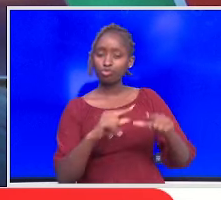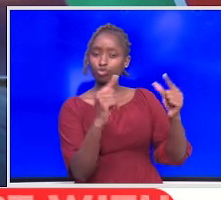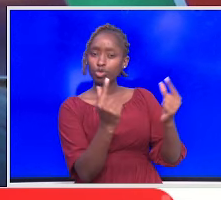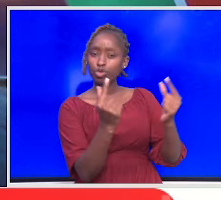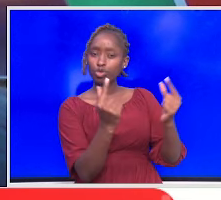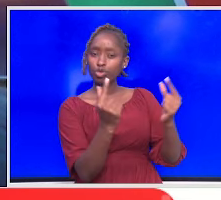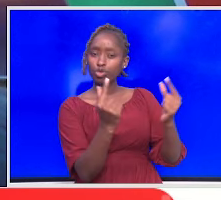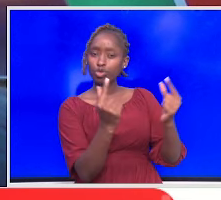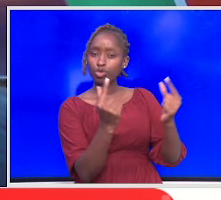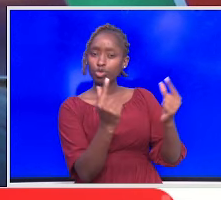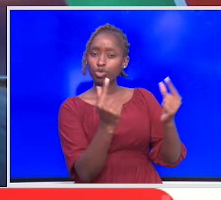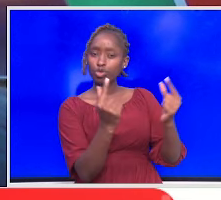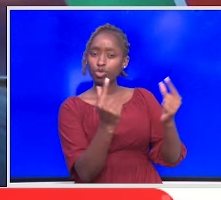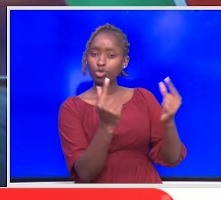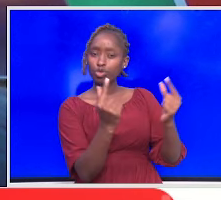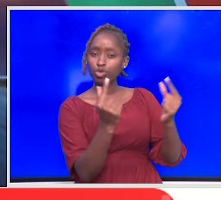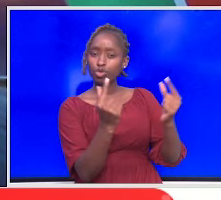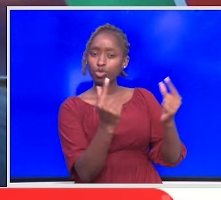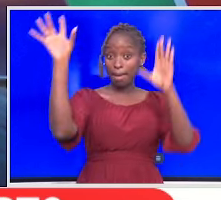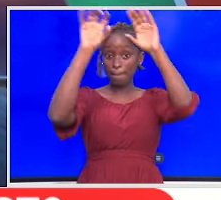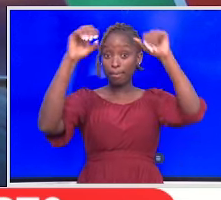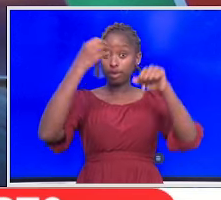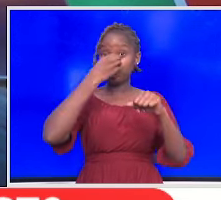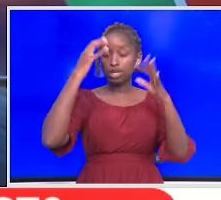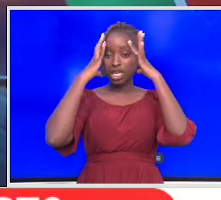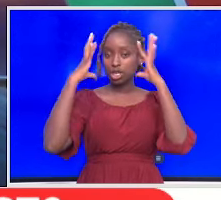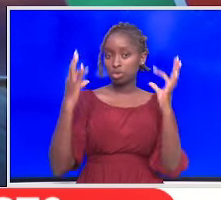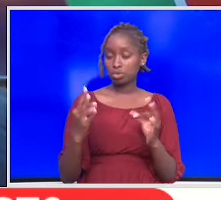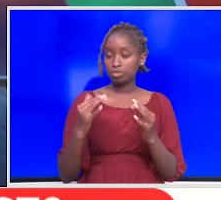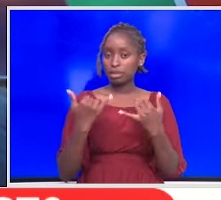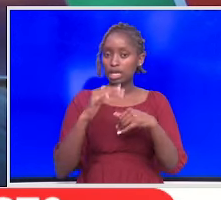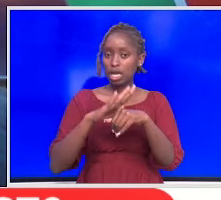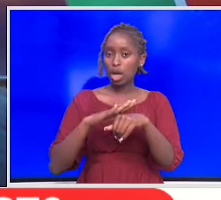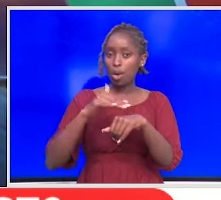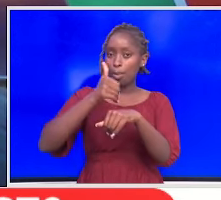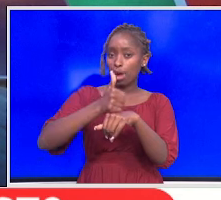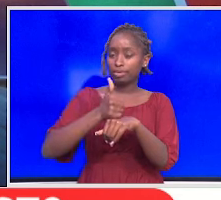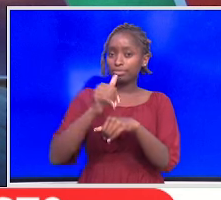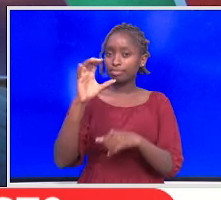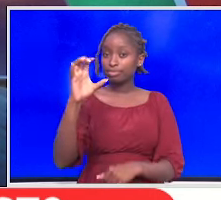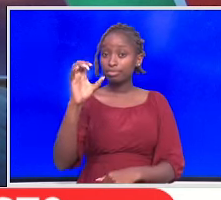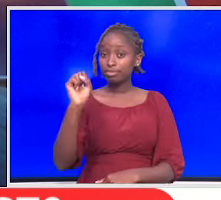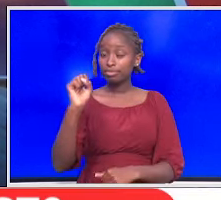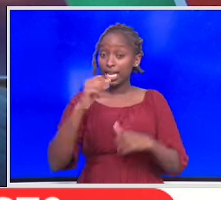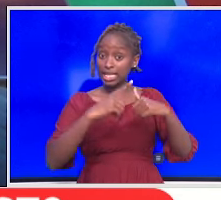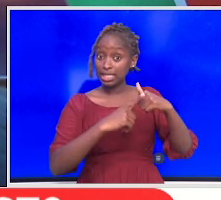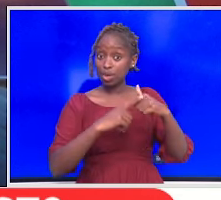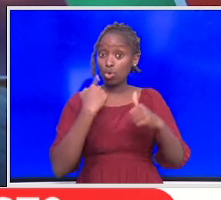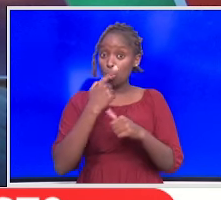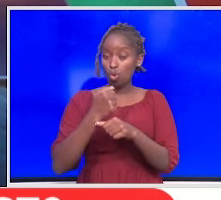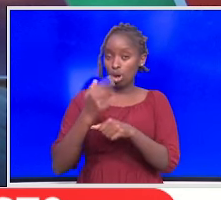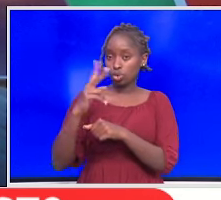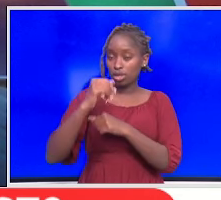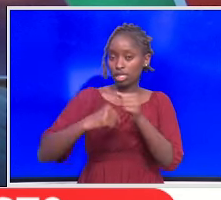Have expressed disappointment with President William Ruto's decision to reappoint six cabinet secretaries who served for 2 years before